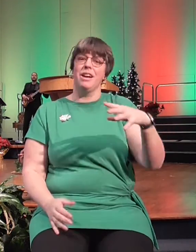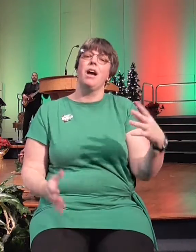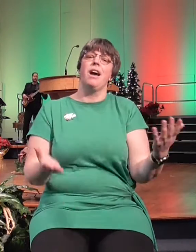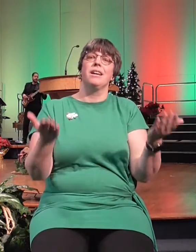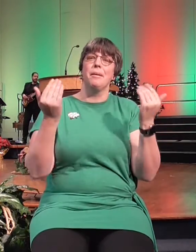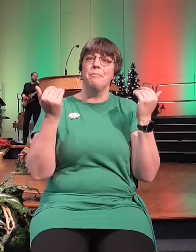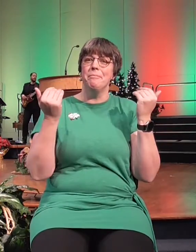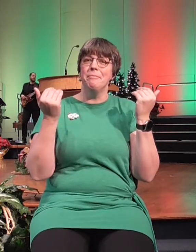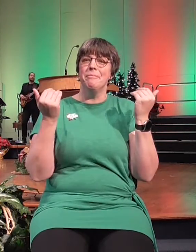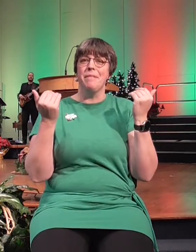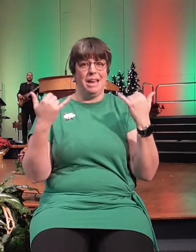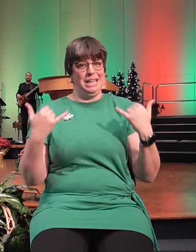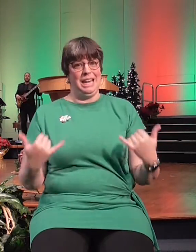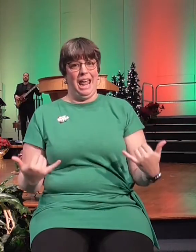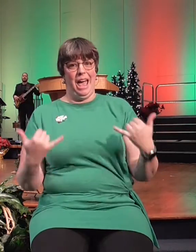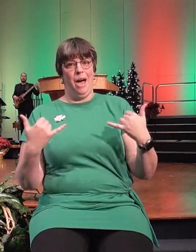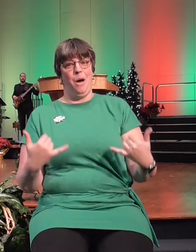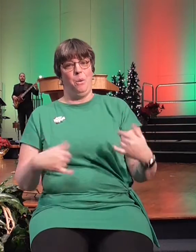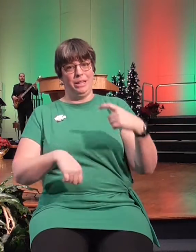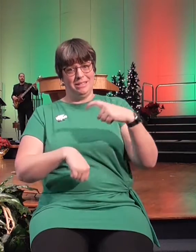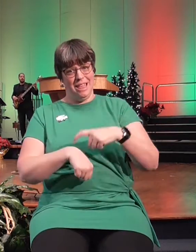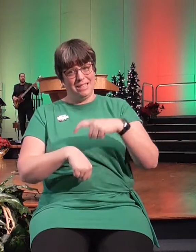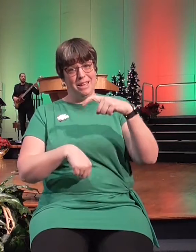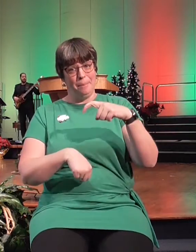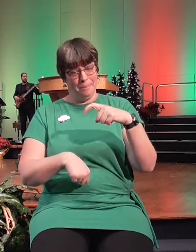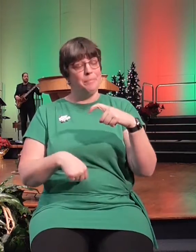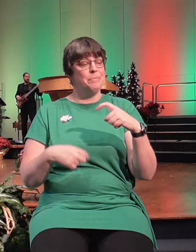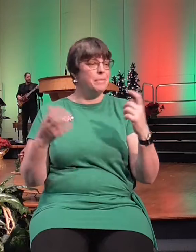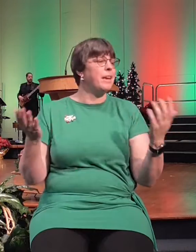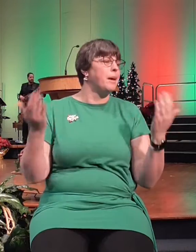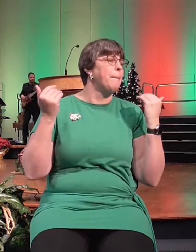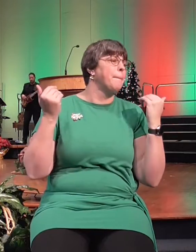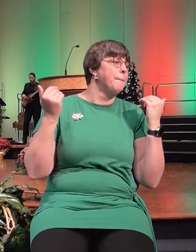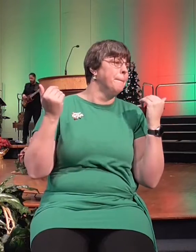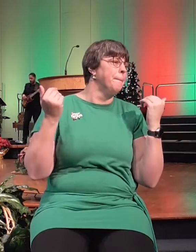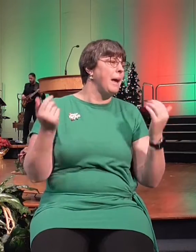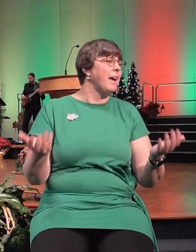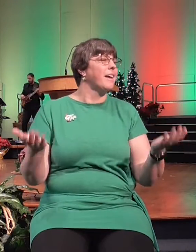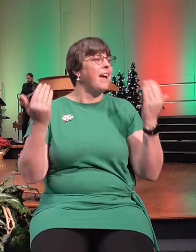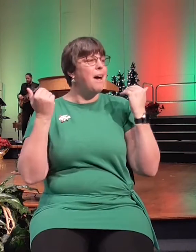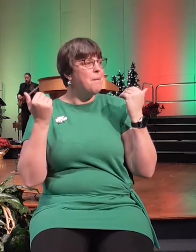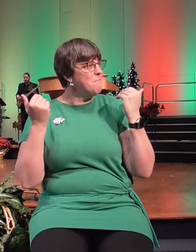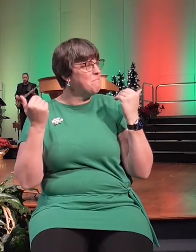Come, now is the time. Come,